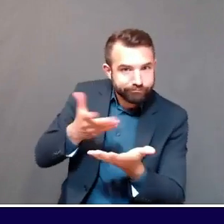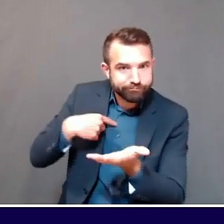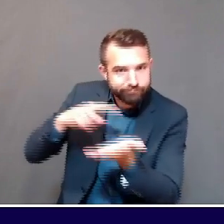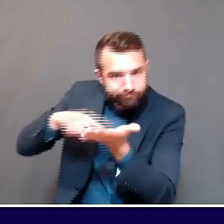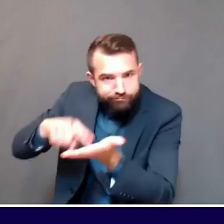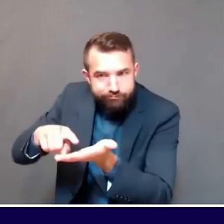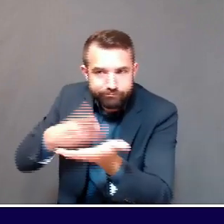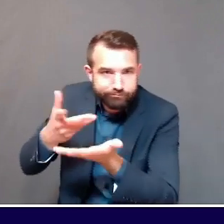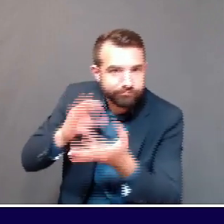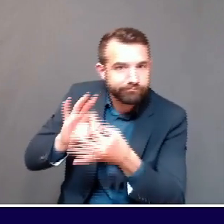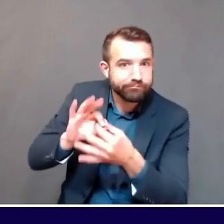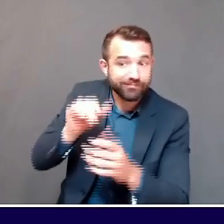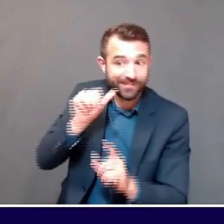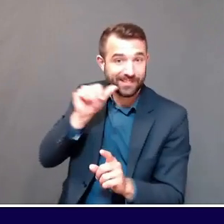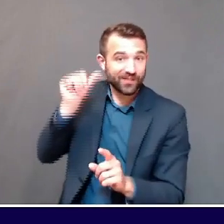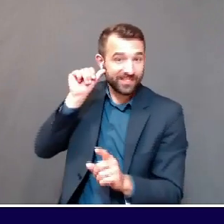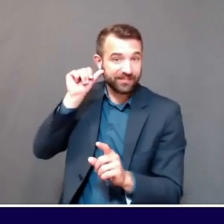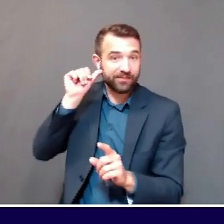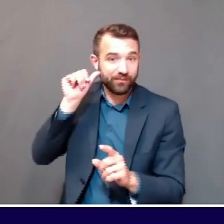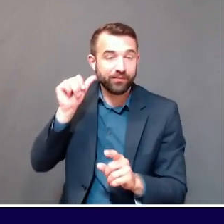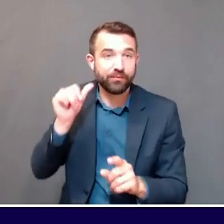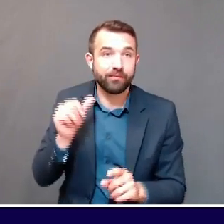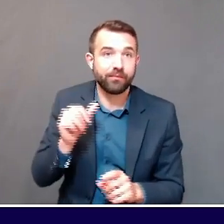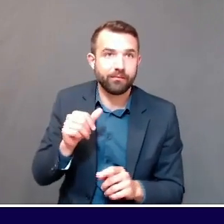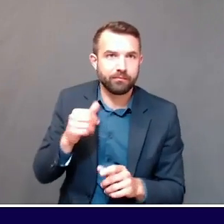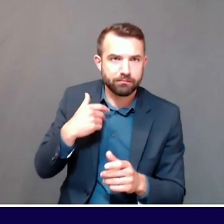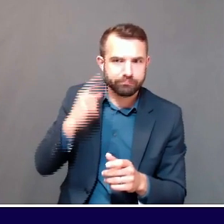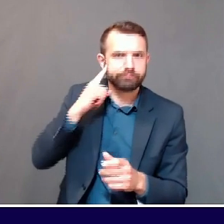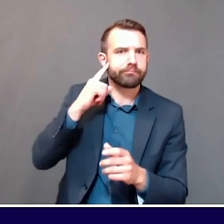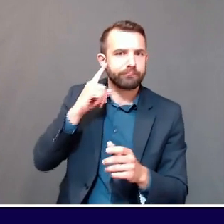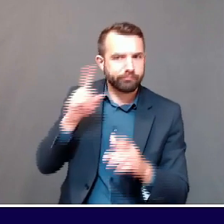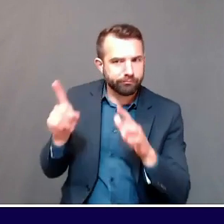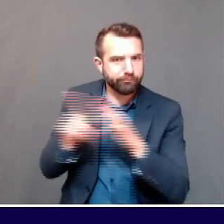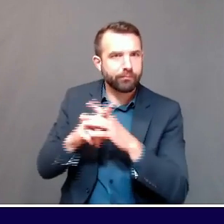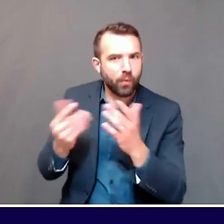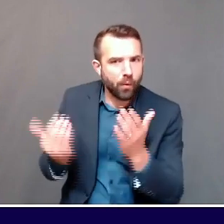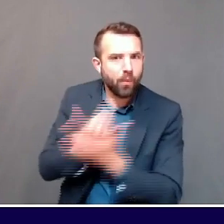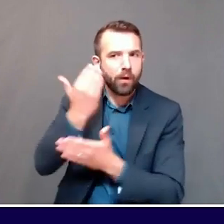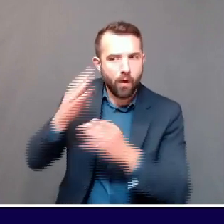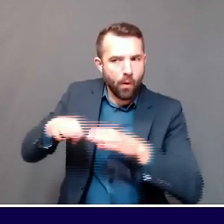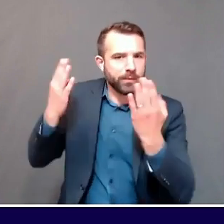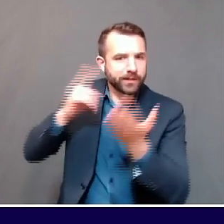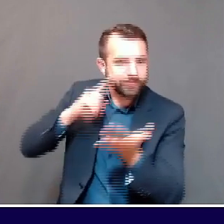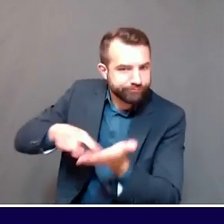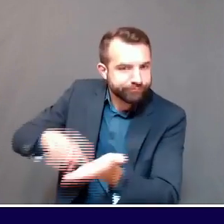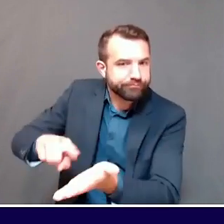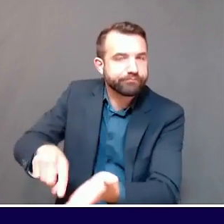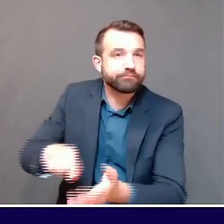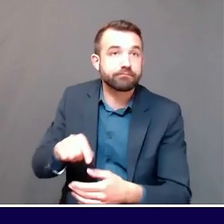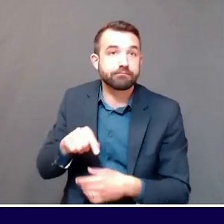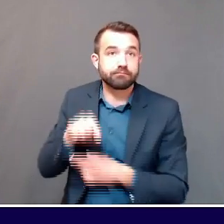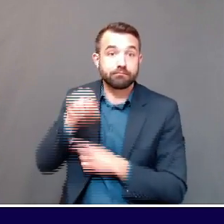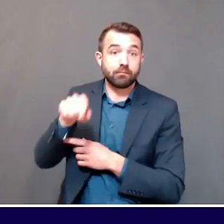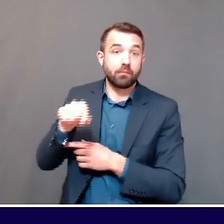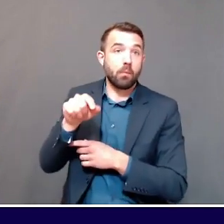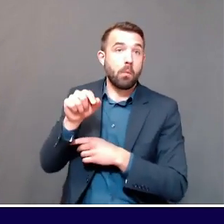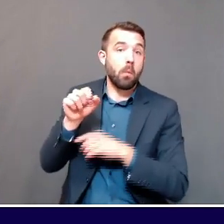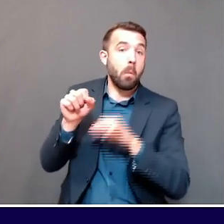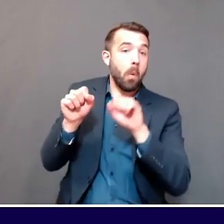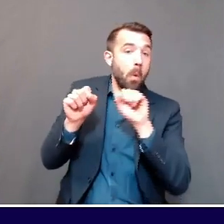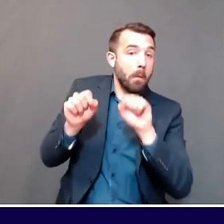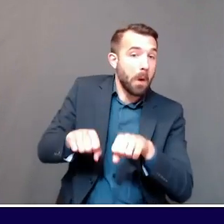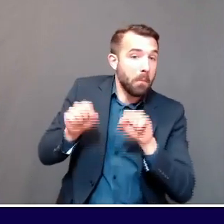Just yesterday, we opened an investigation into an outbreak that could be potentially associated with